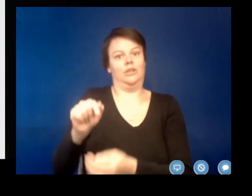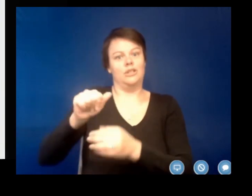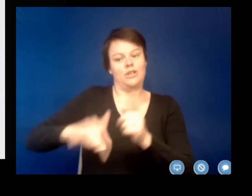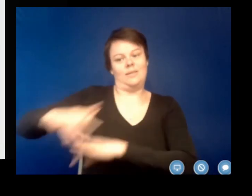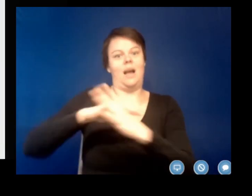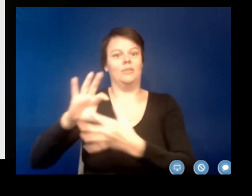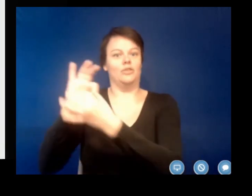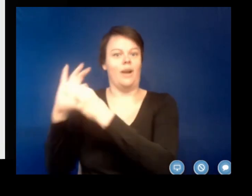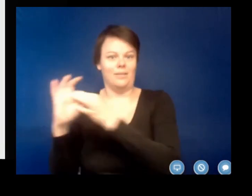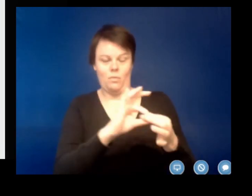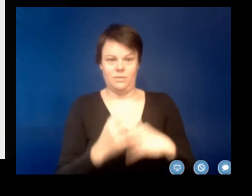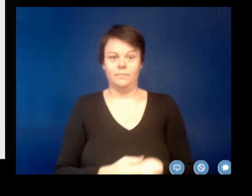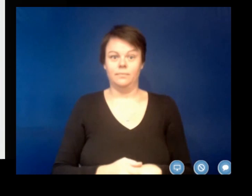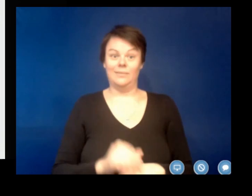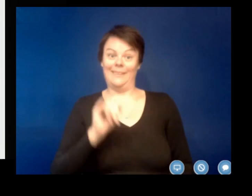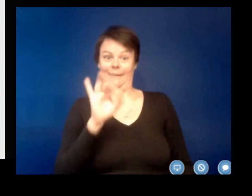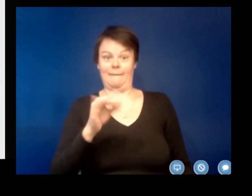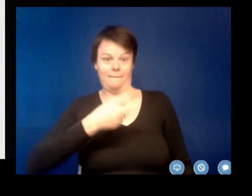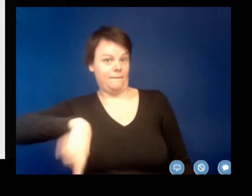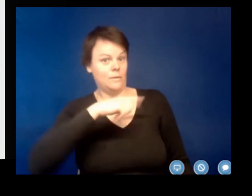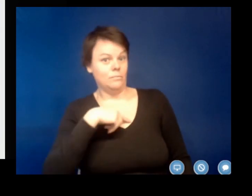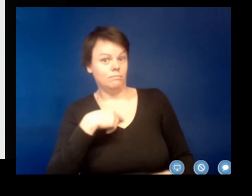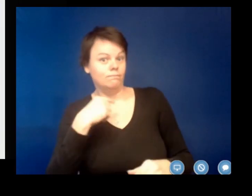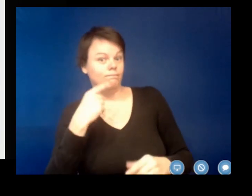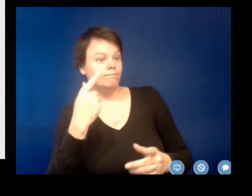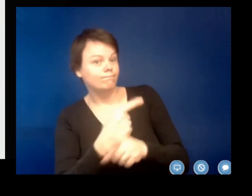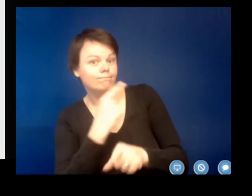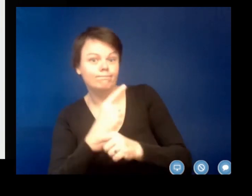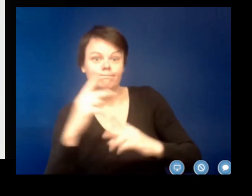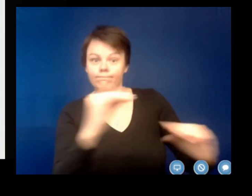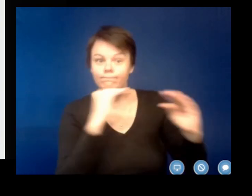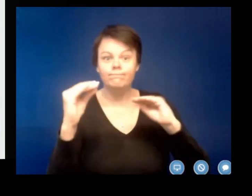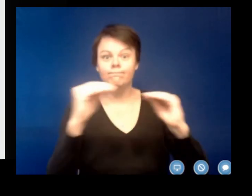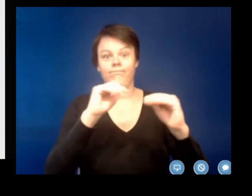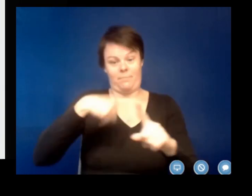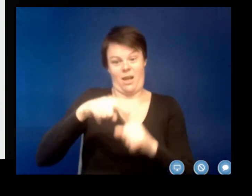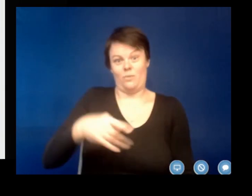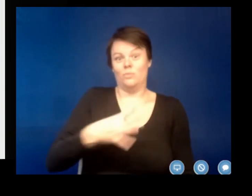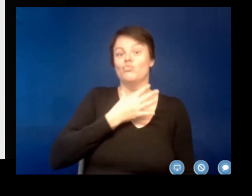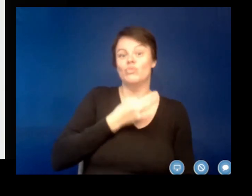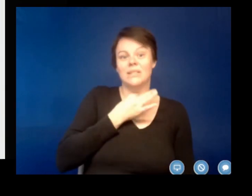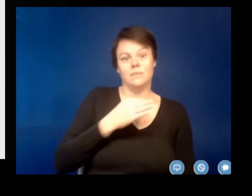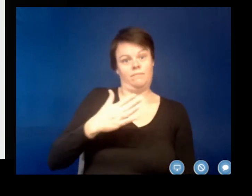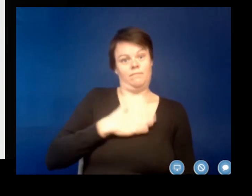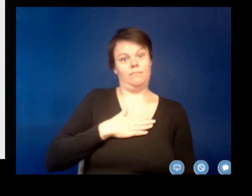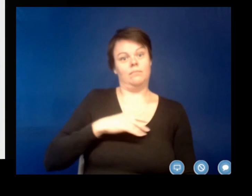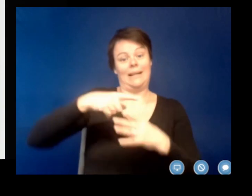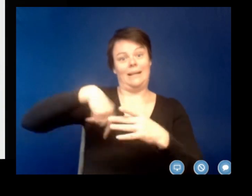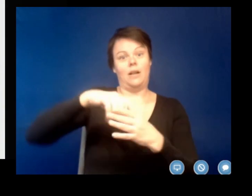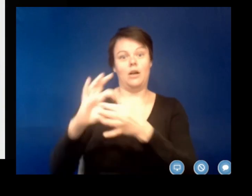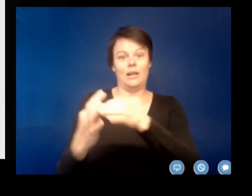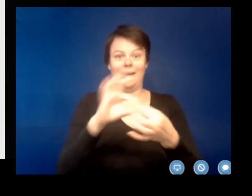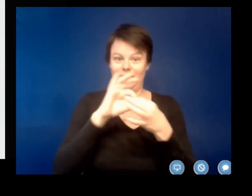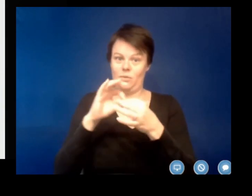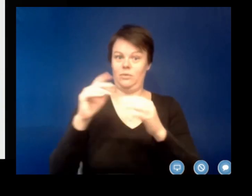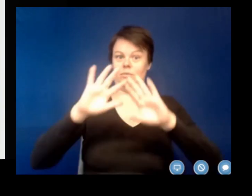our interconnected world, if we reflect how to work on these risks and how to educate people